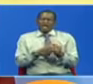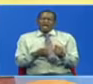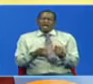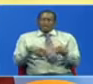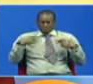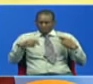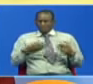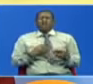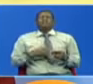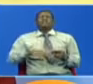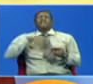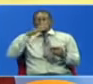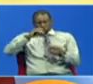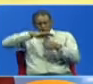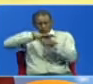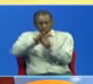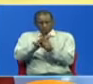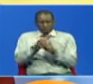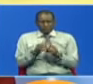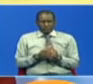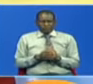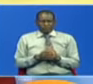who have succumbed to the disease.